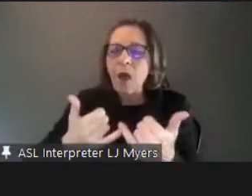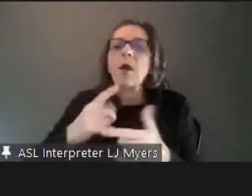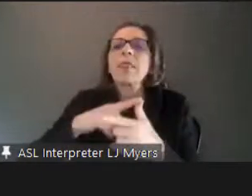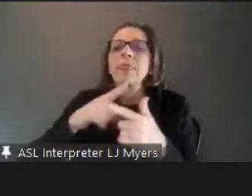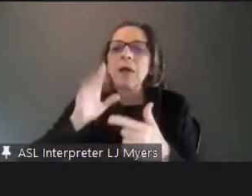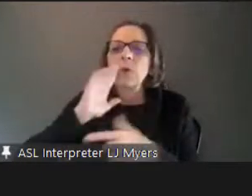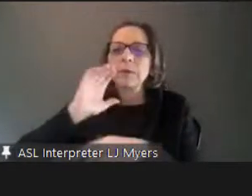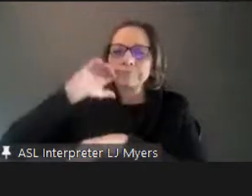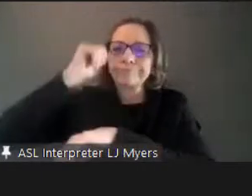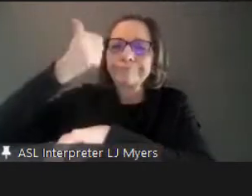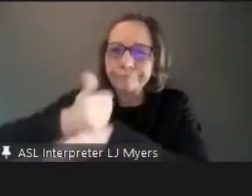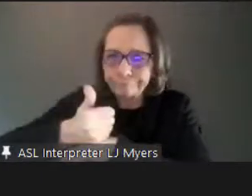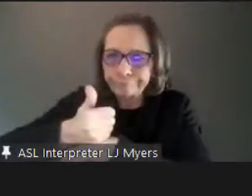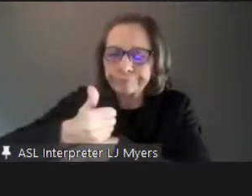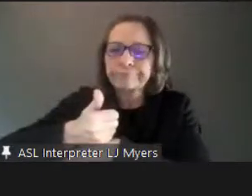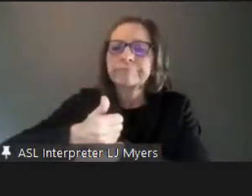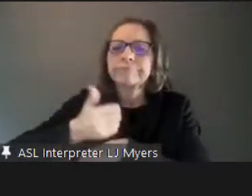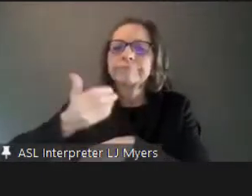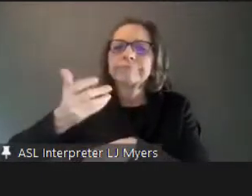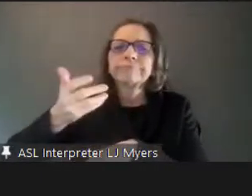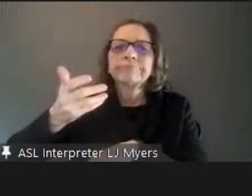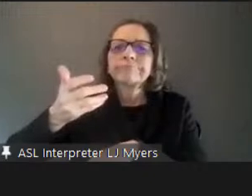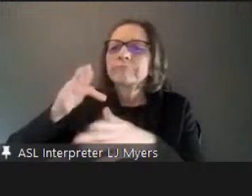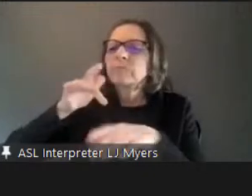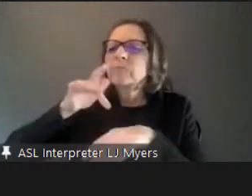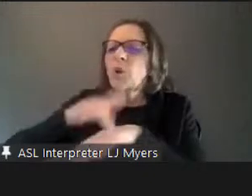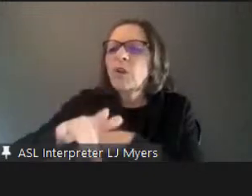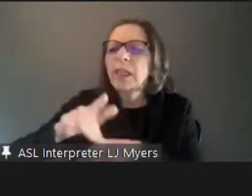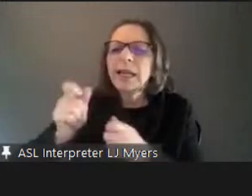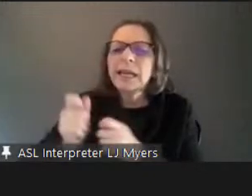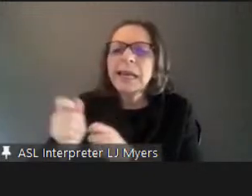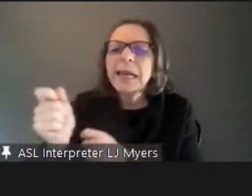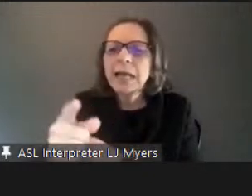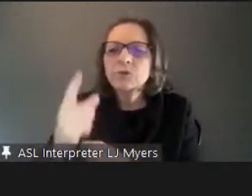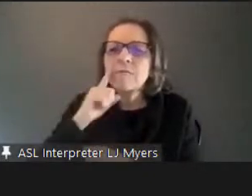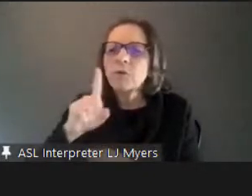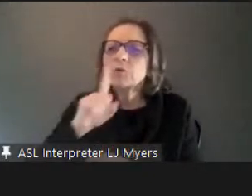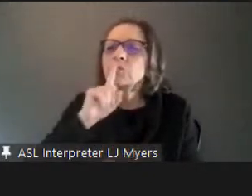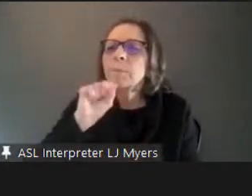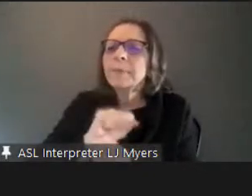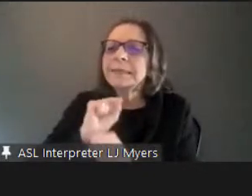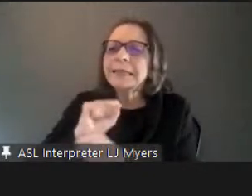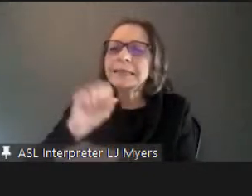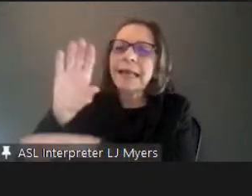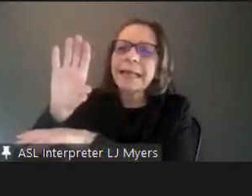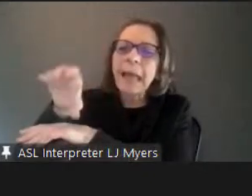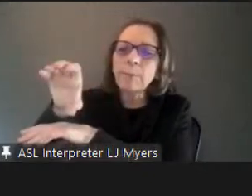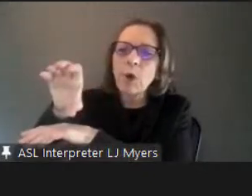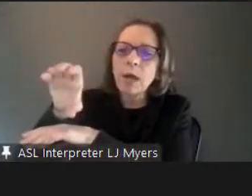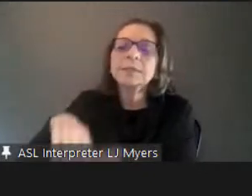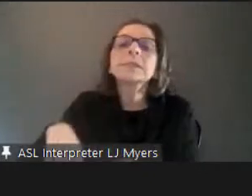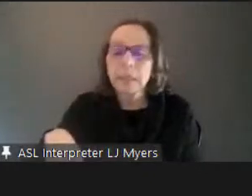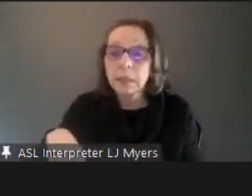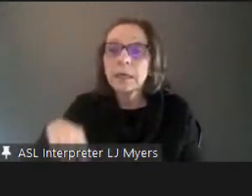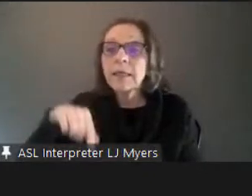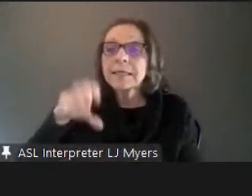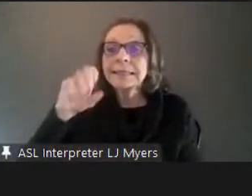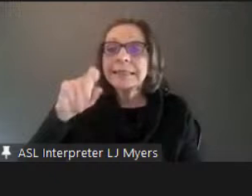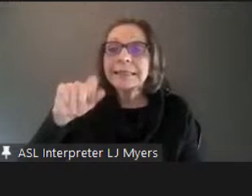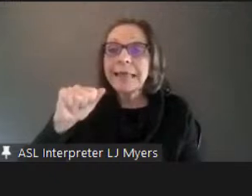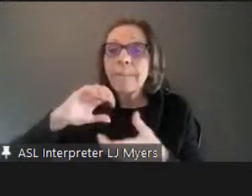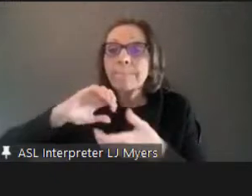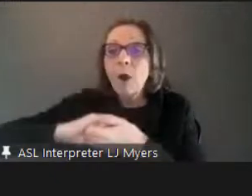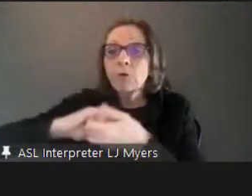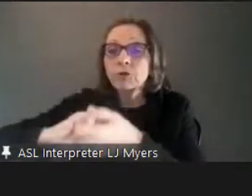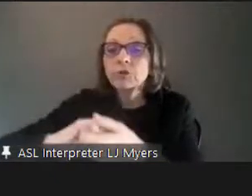a procurement on the street in early next year for the actual cameras. So this is actually a CTA CDOT partnership that we're doing. So